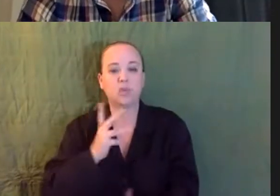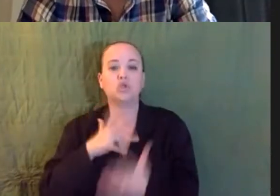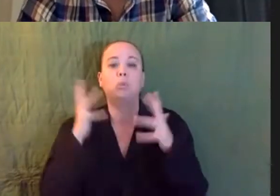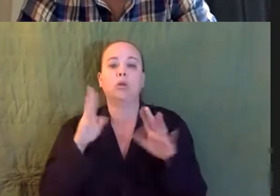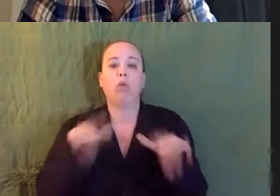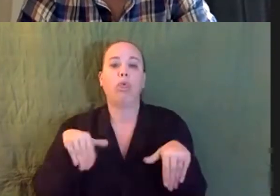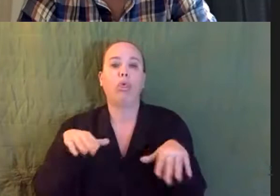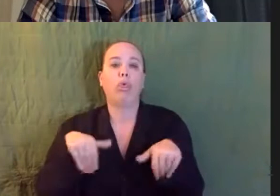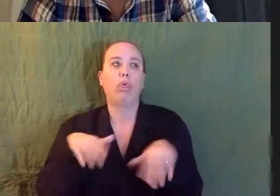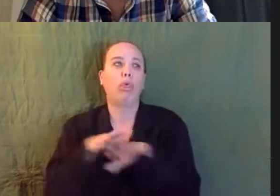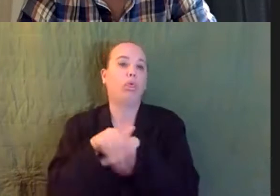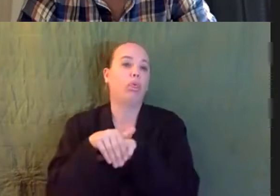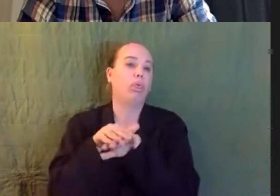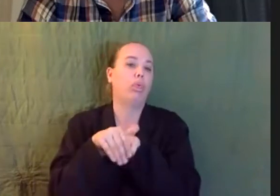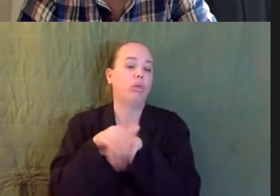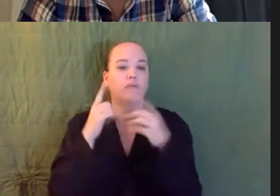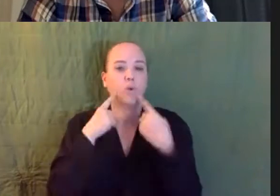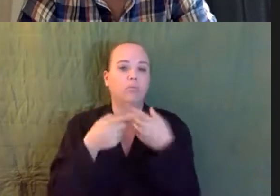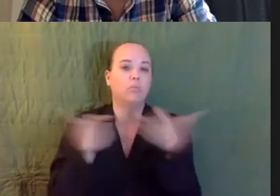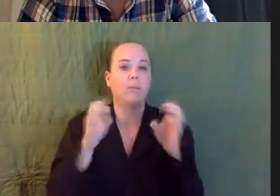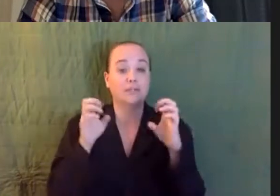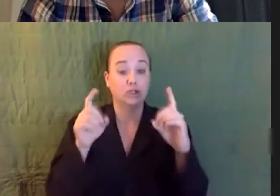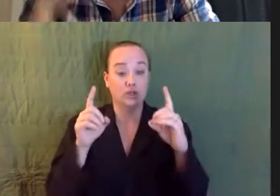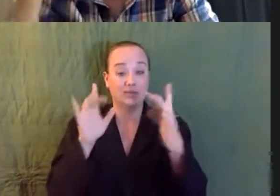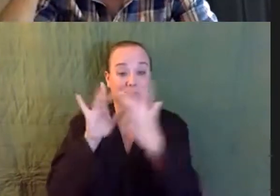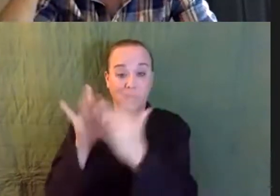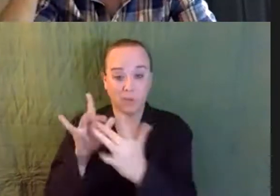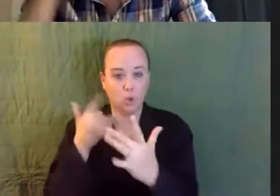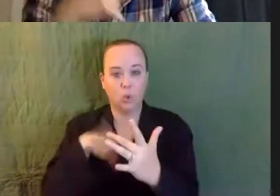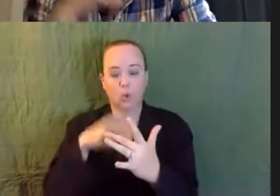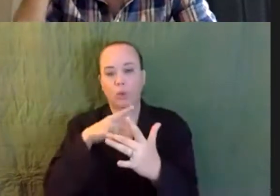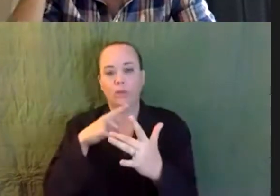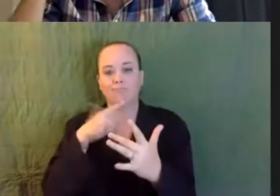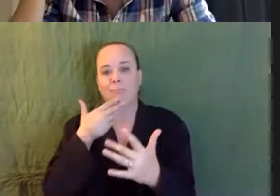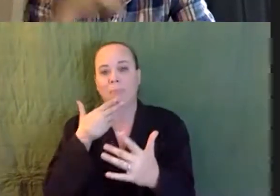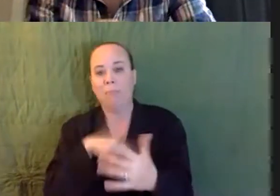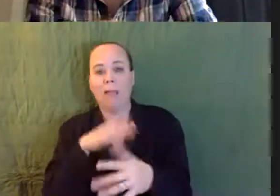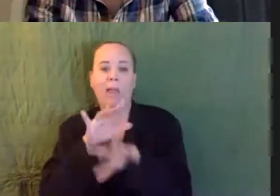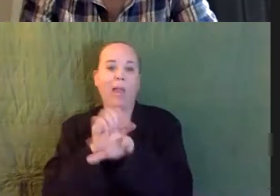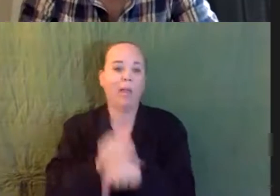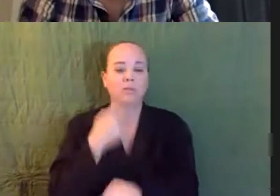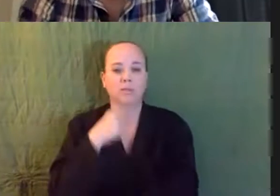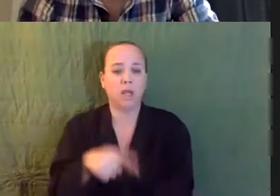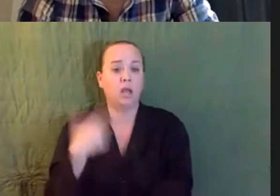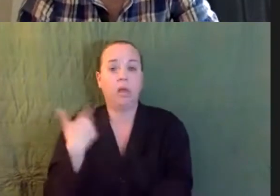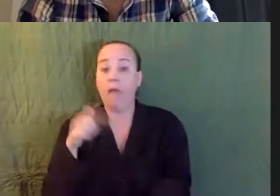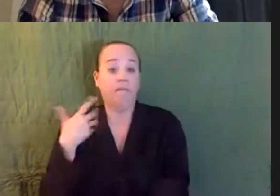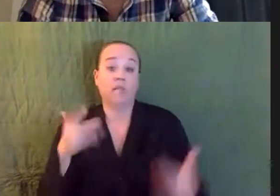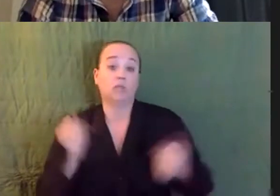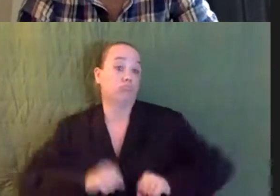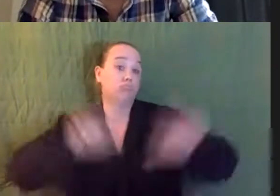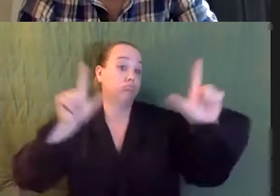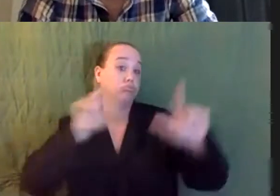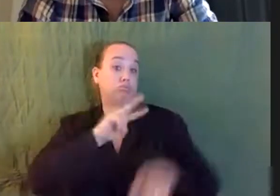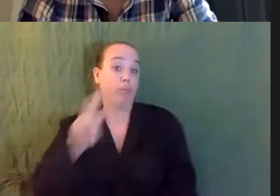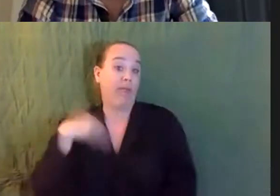passivity in our public education and outreach. We've fallen into a bad habit of saying, I put this information out on the